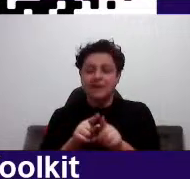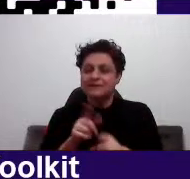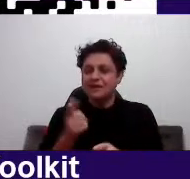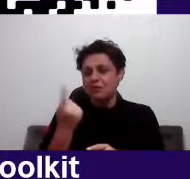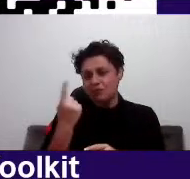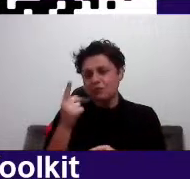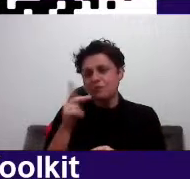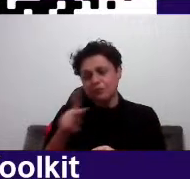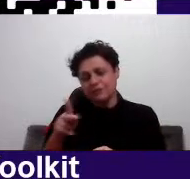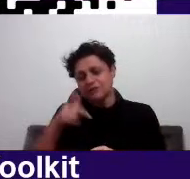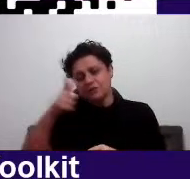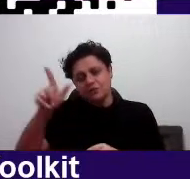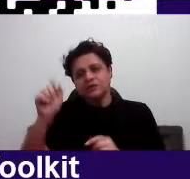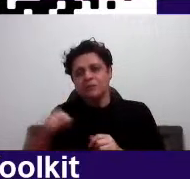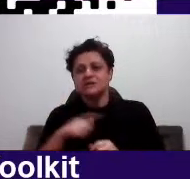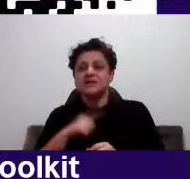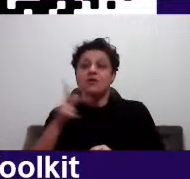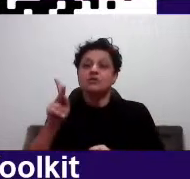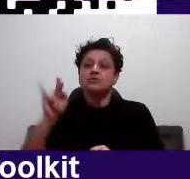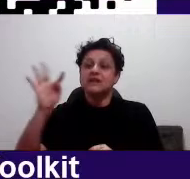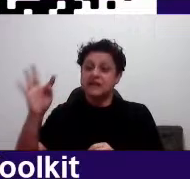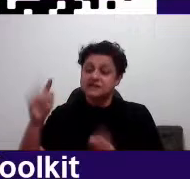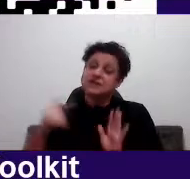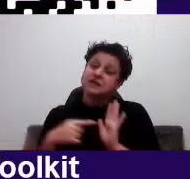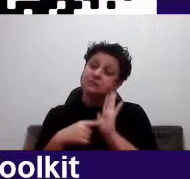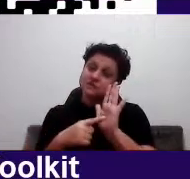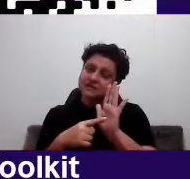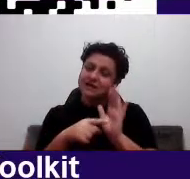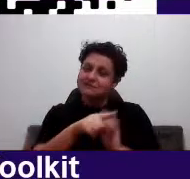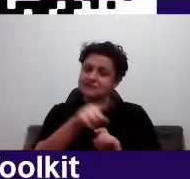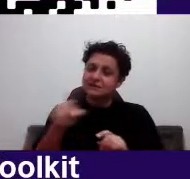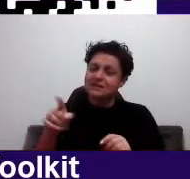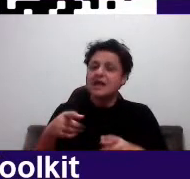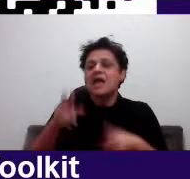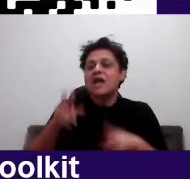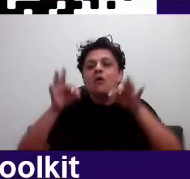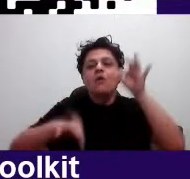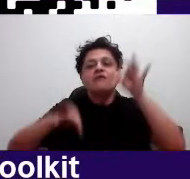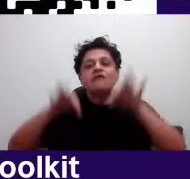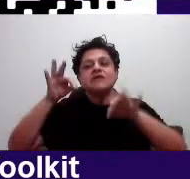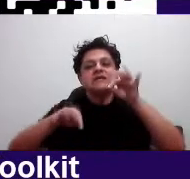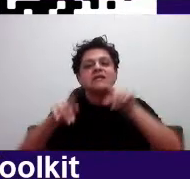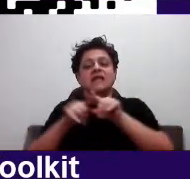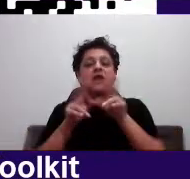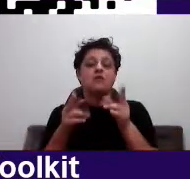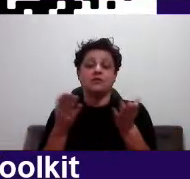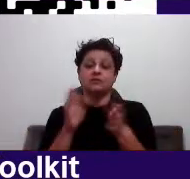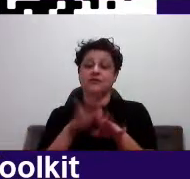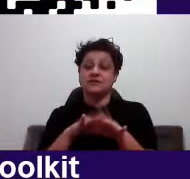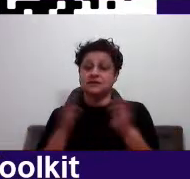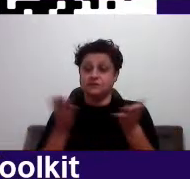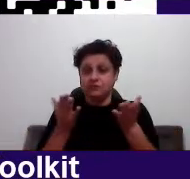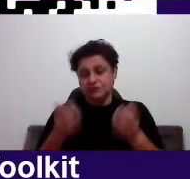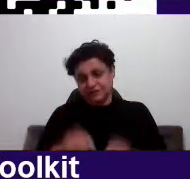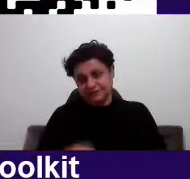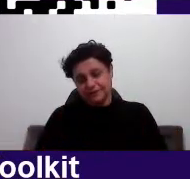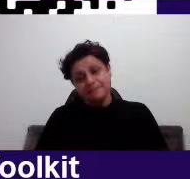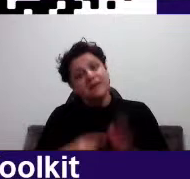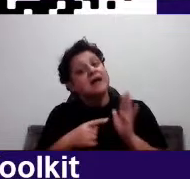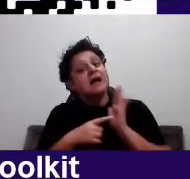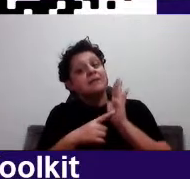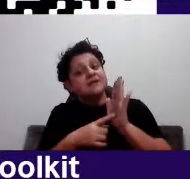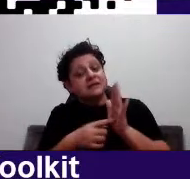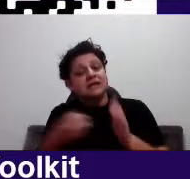as a workshop, or as I'm doing today, present one of the modules as